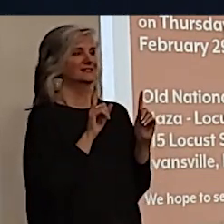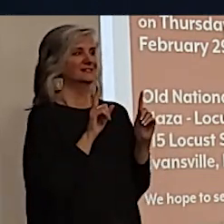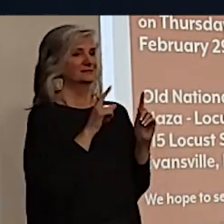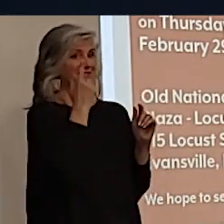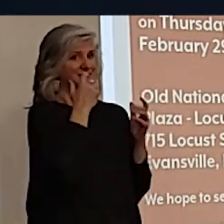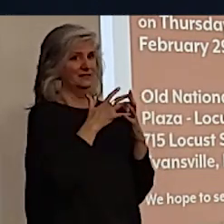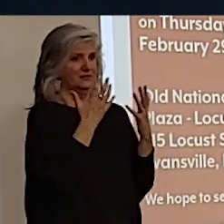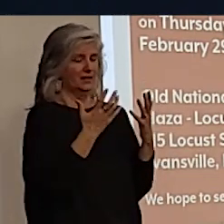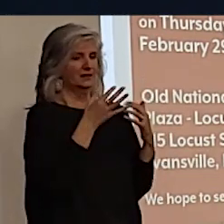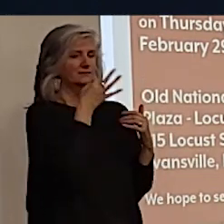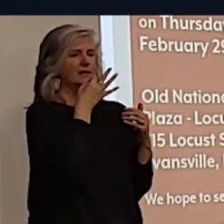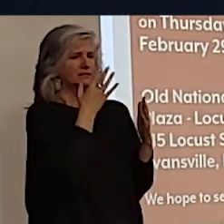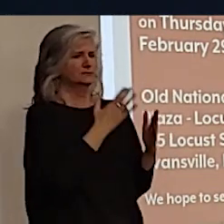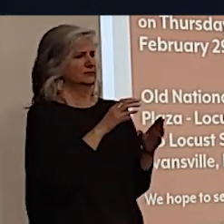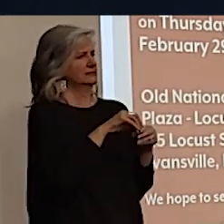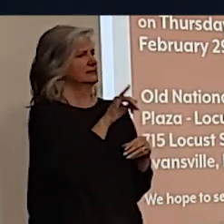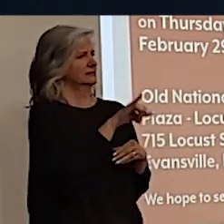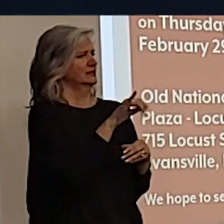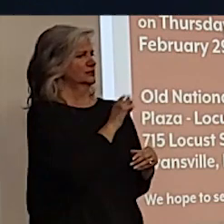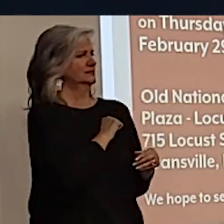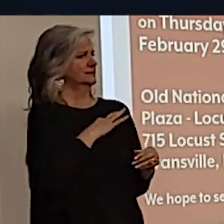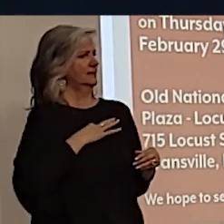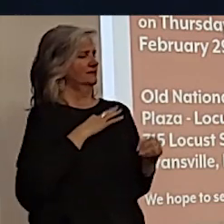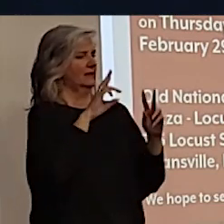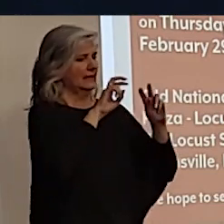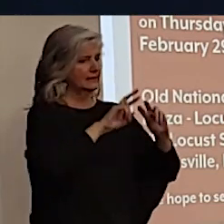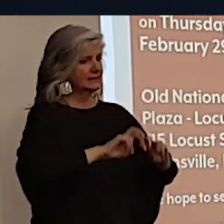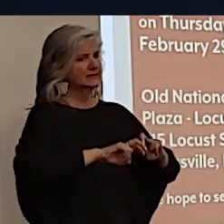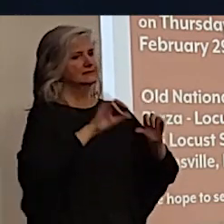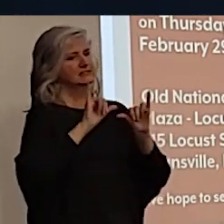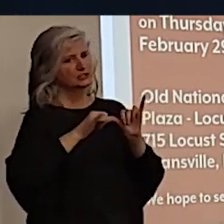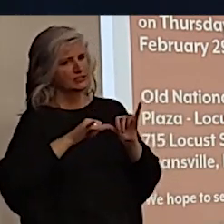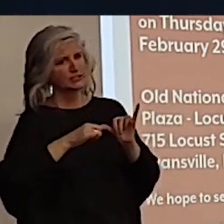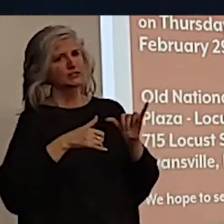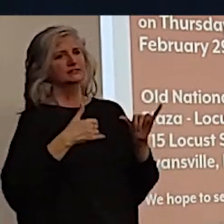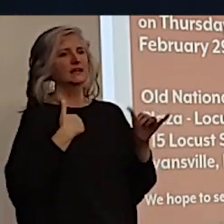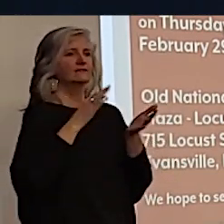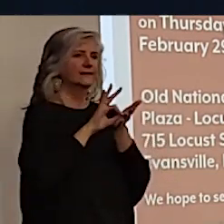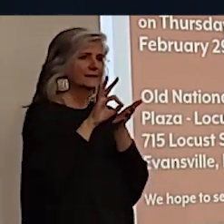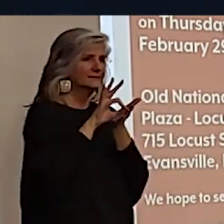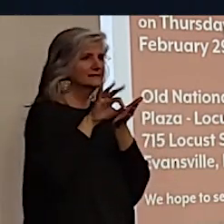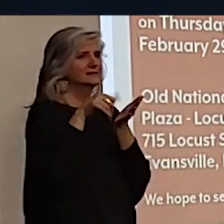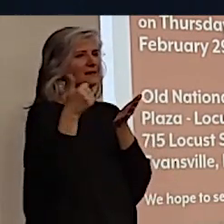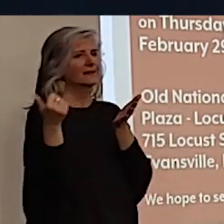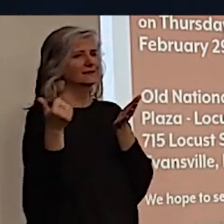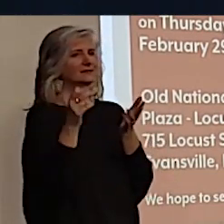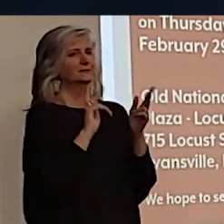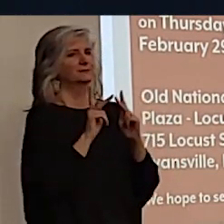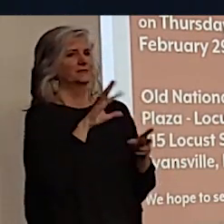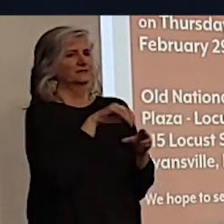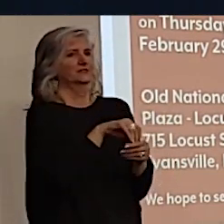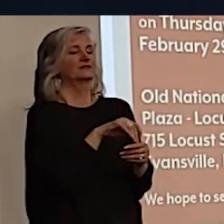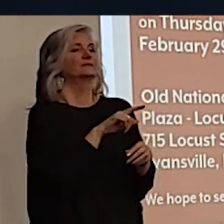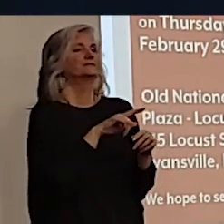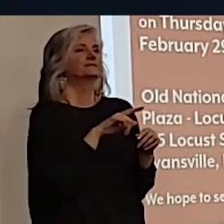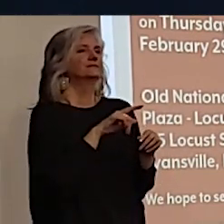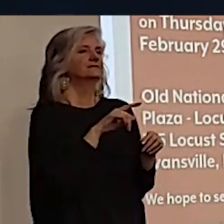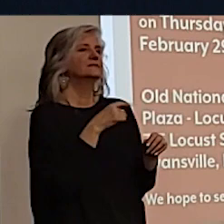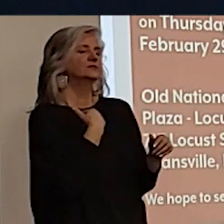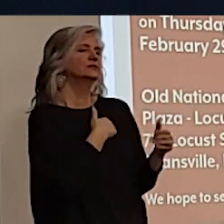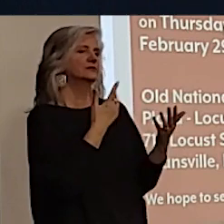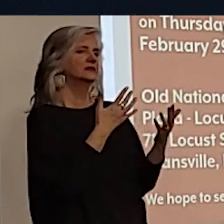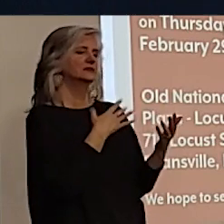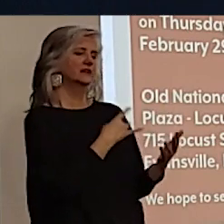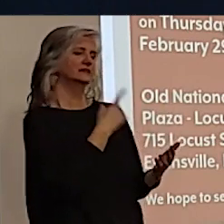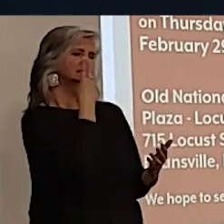Because they have a lot of expertise and staff. They have analysts, they have engineers, they have accountants, they have other folks. And so we like to see a